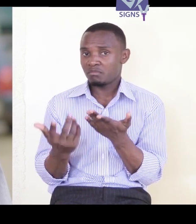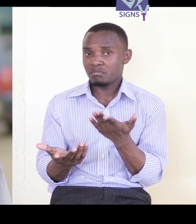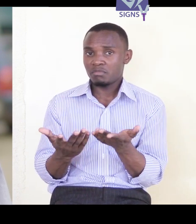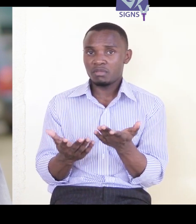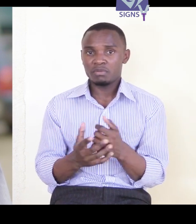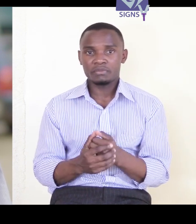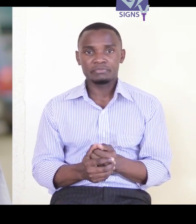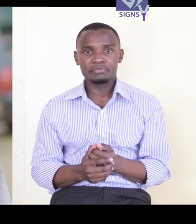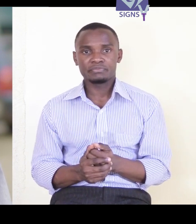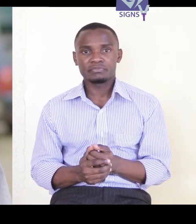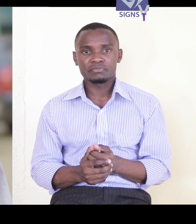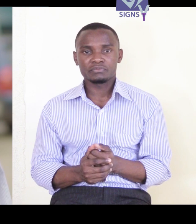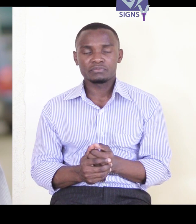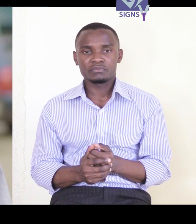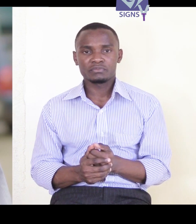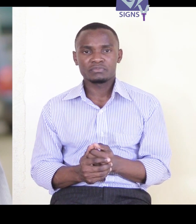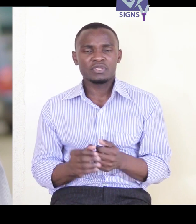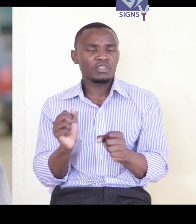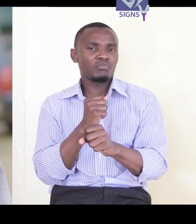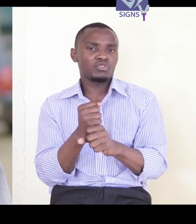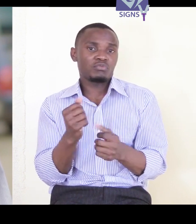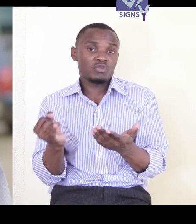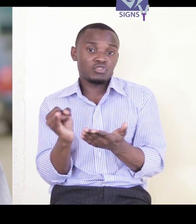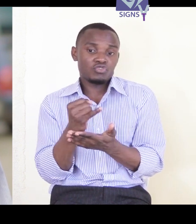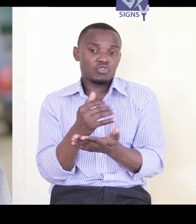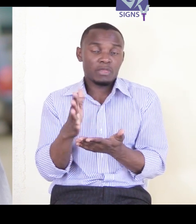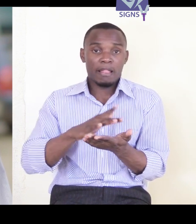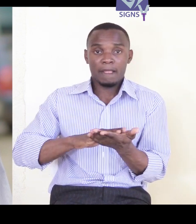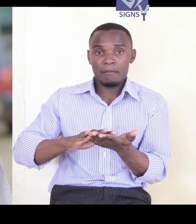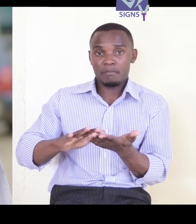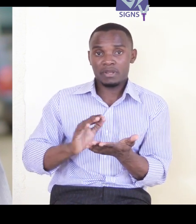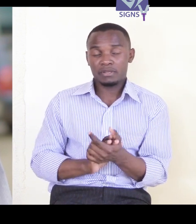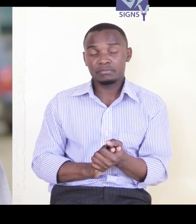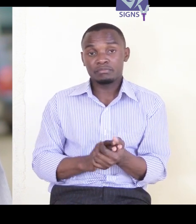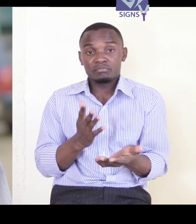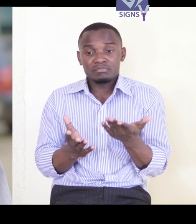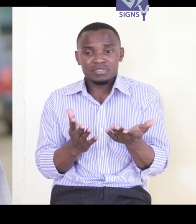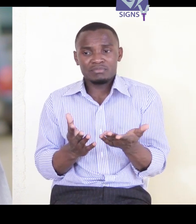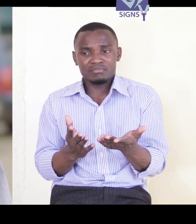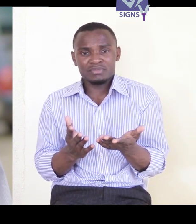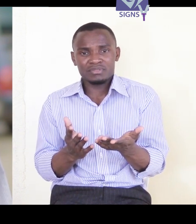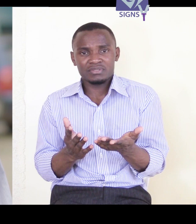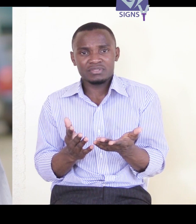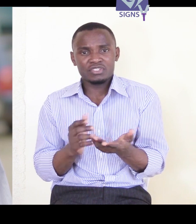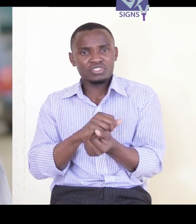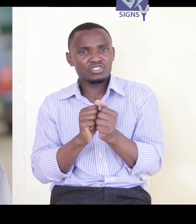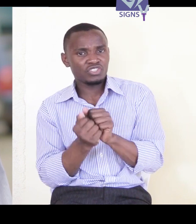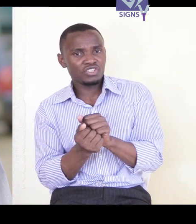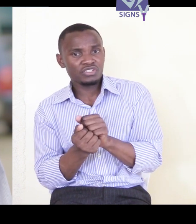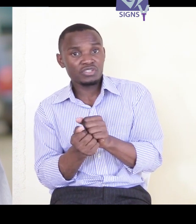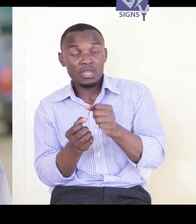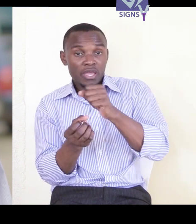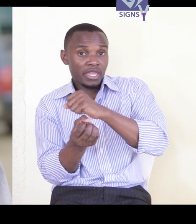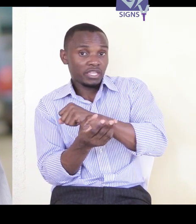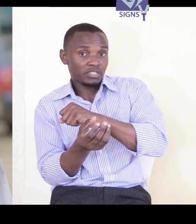you find a textbook, as a printed textbook may have diagrams which cannot be drawn in Braille. So instead of using